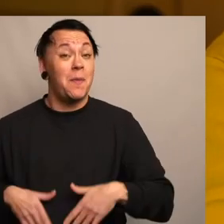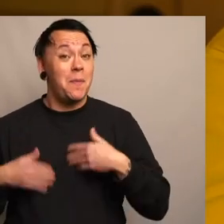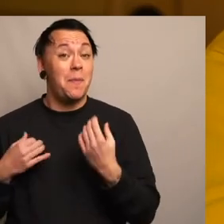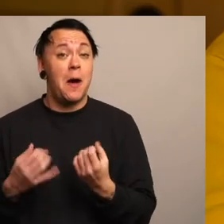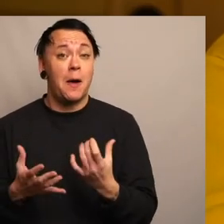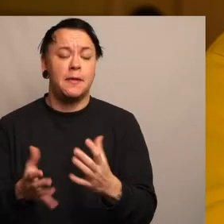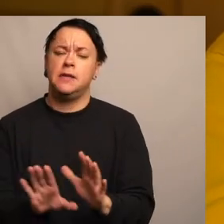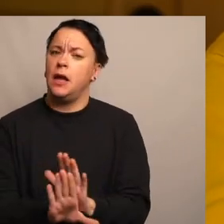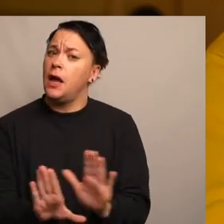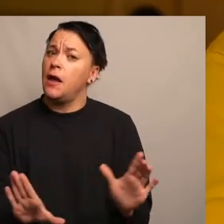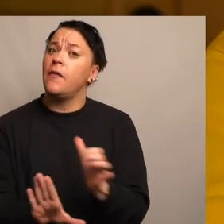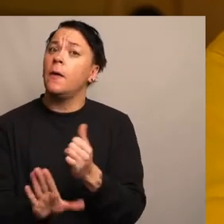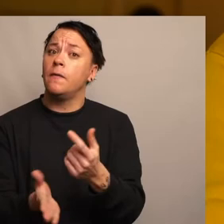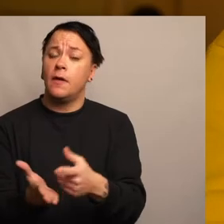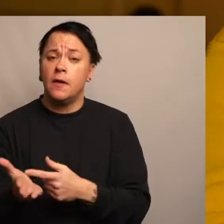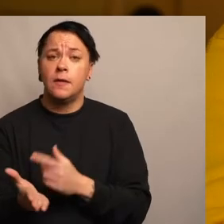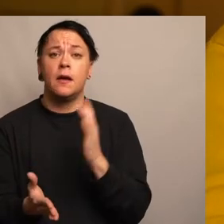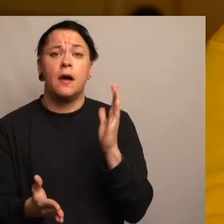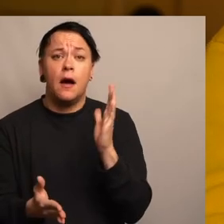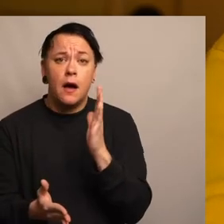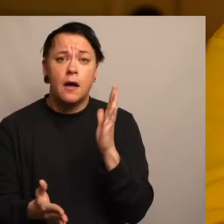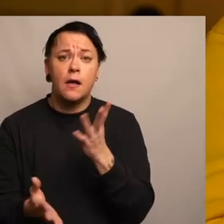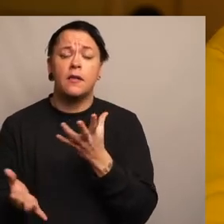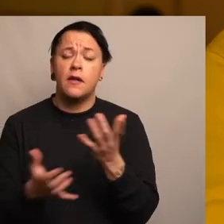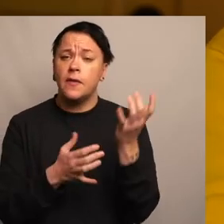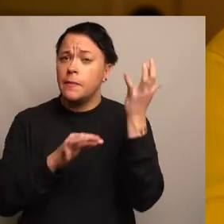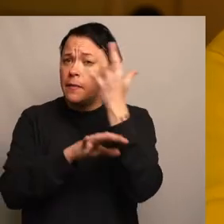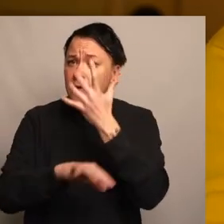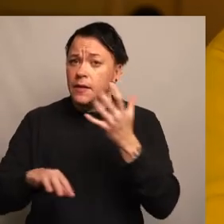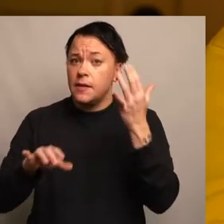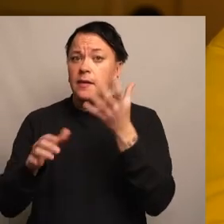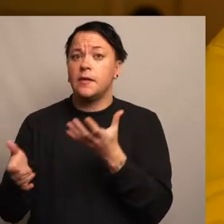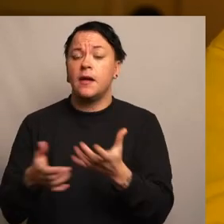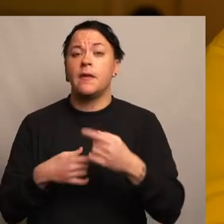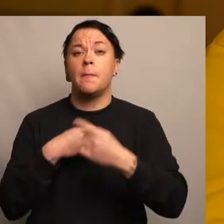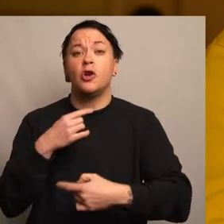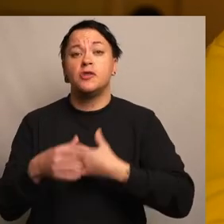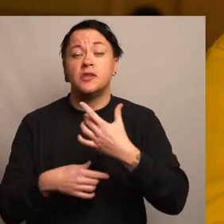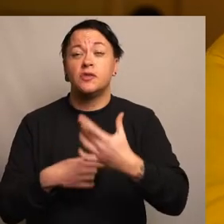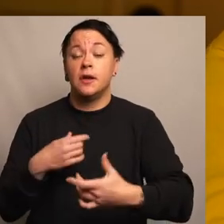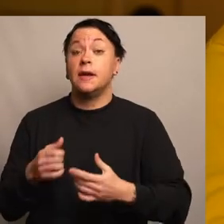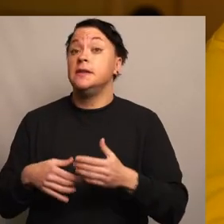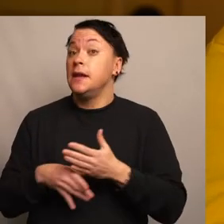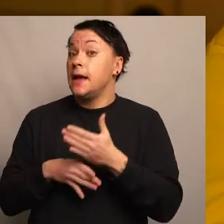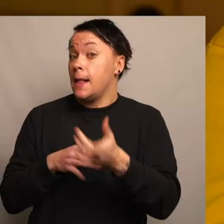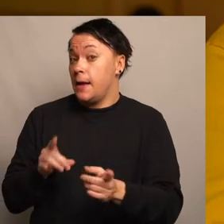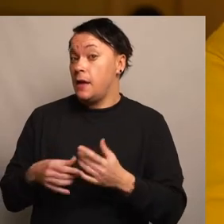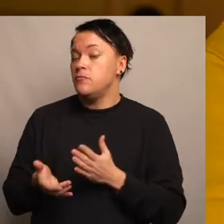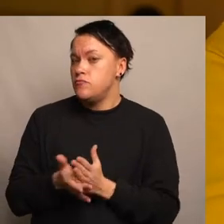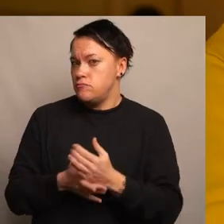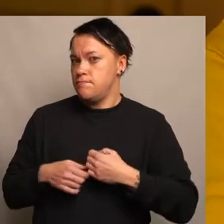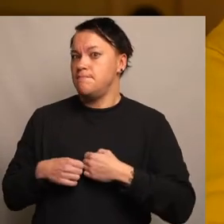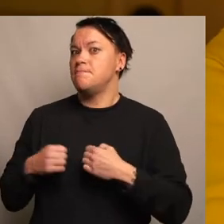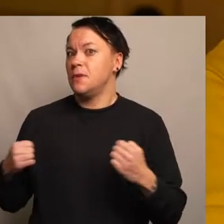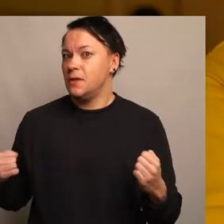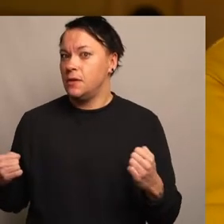to process. They need to hide a little bit. And then they found the power to come out because it is coming out. It's like forcing people to come out, you